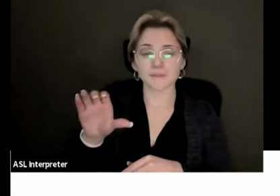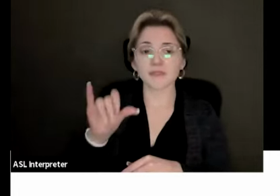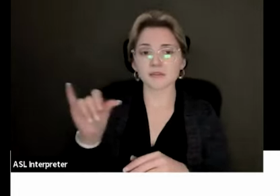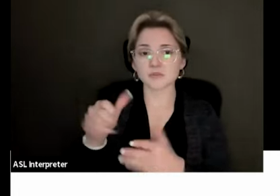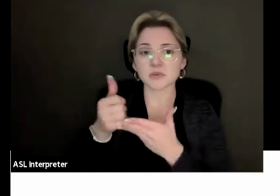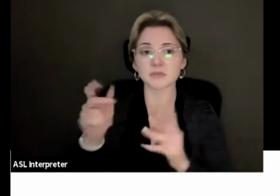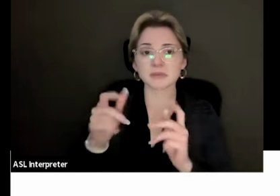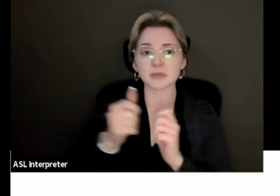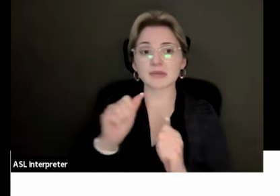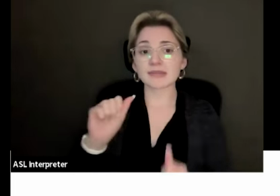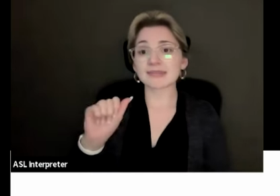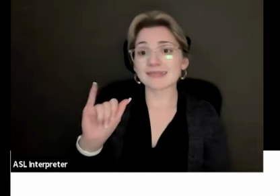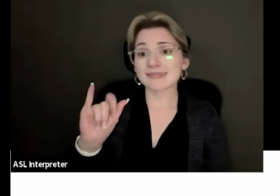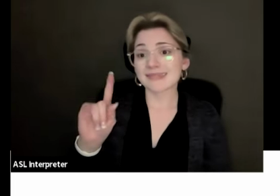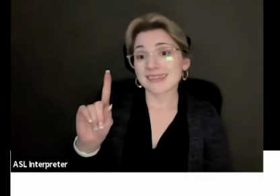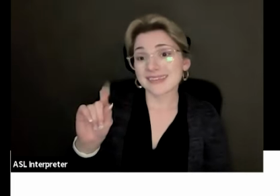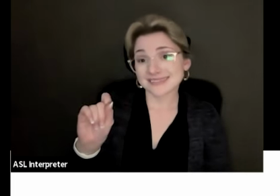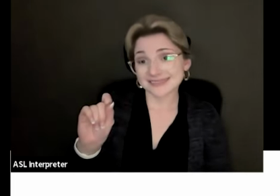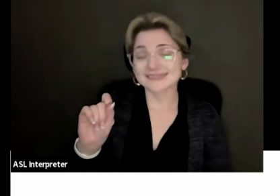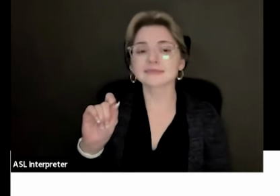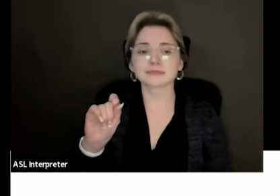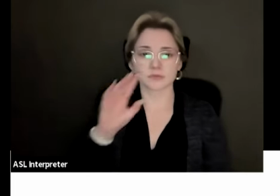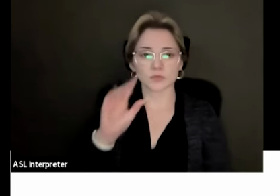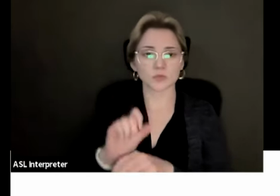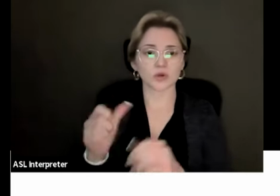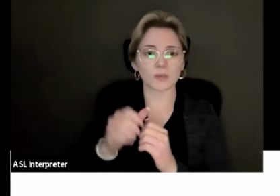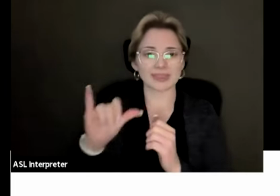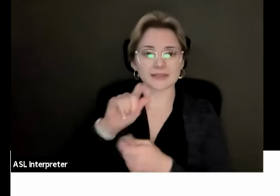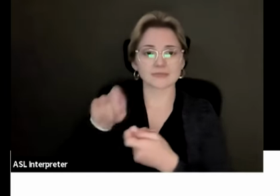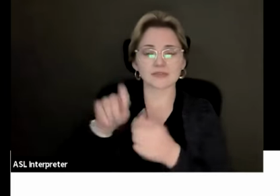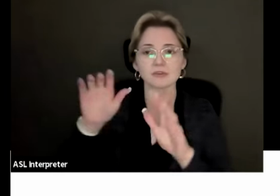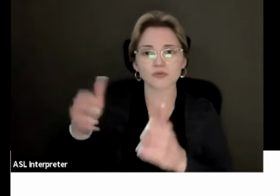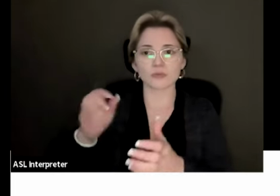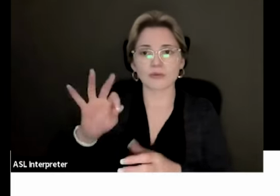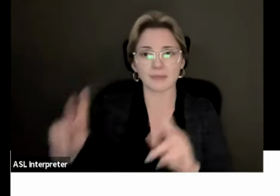HOPWA, which works with that specific population.